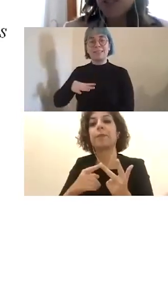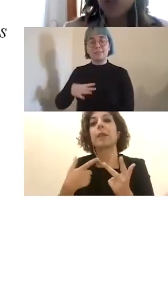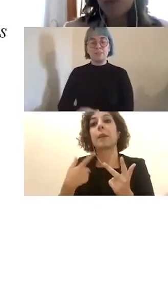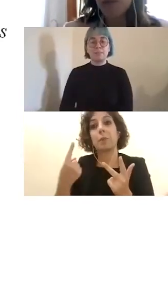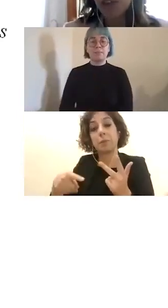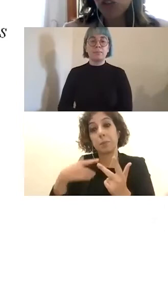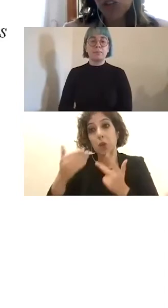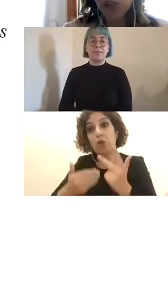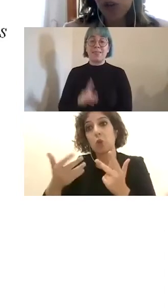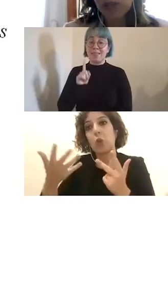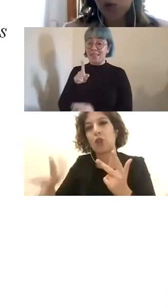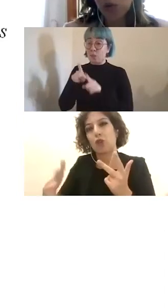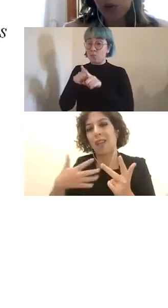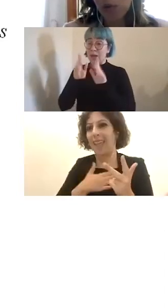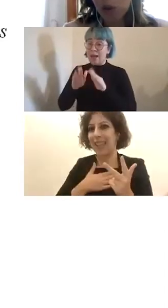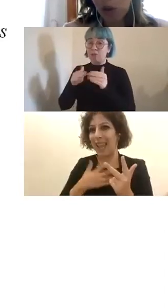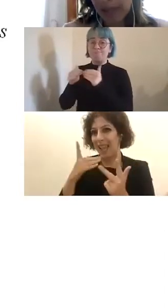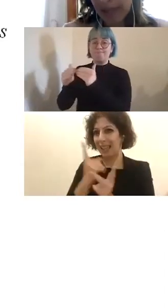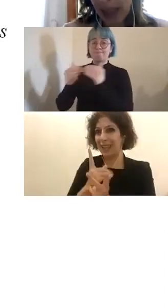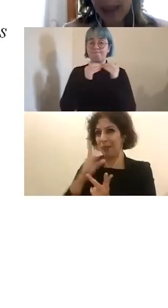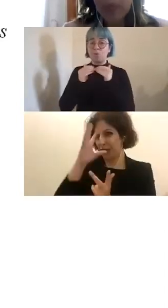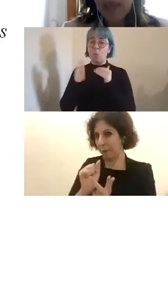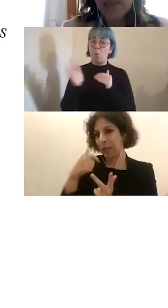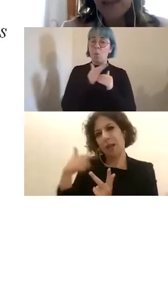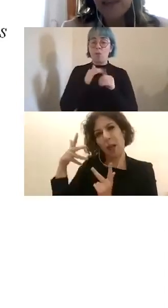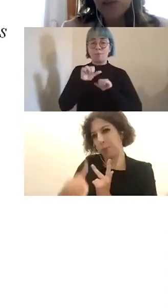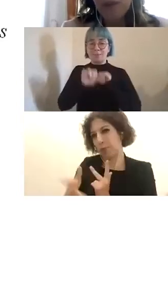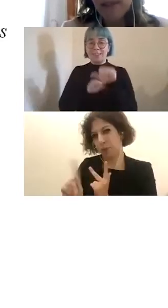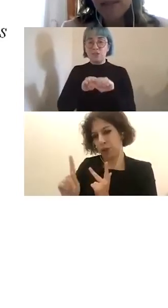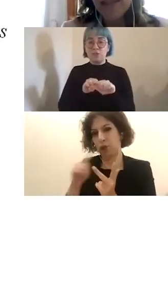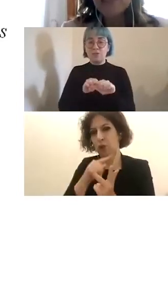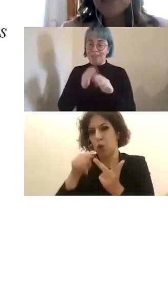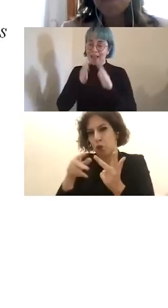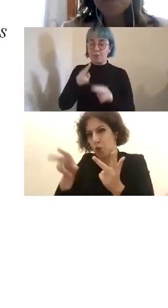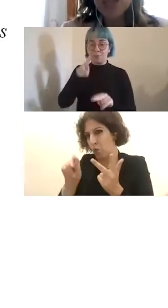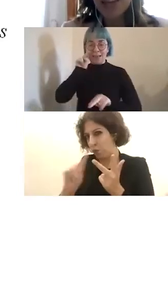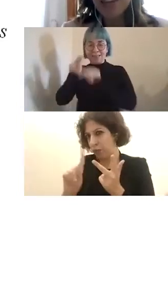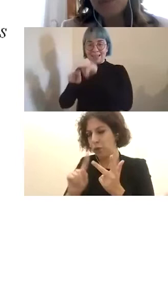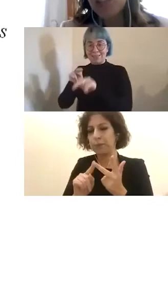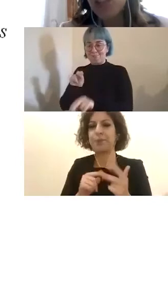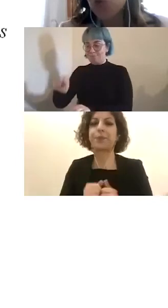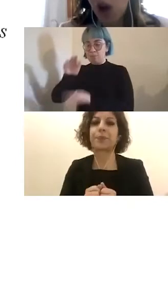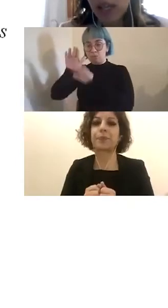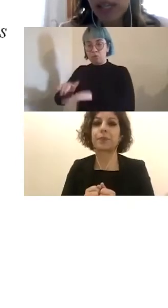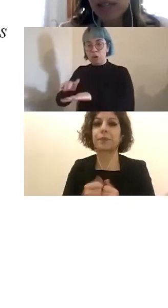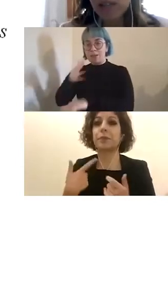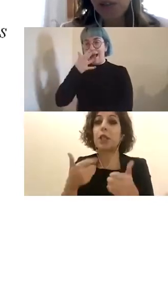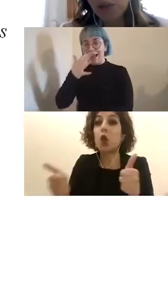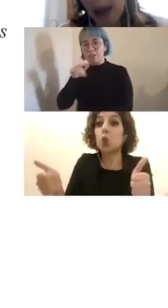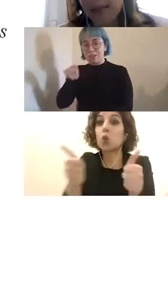in compliance with all the procedures required to assess the age of the child.